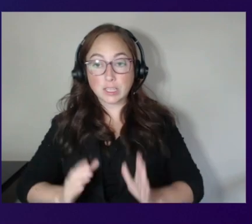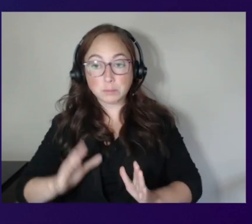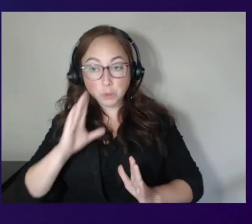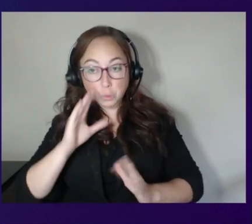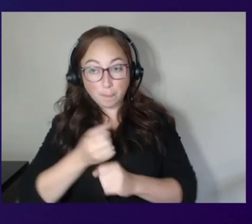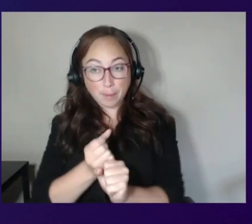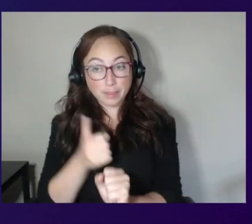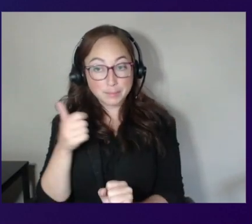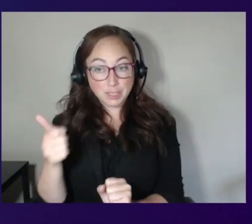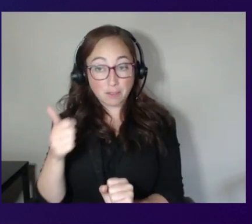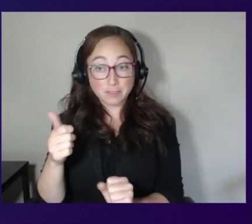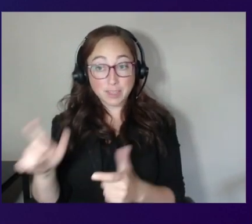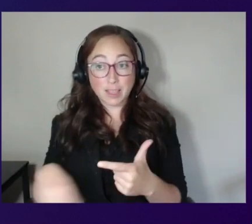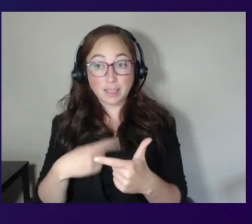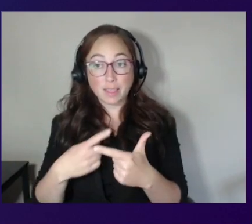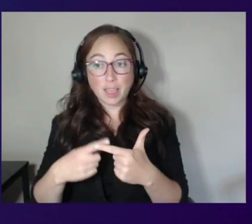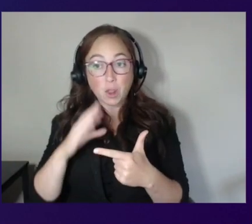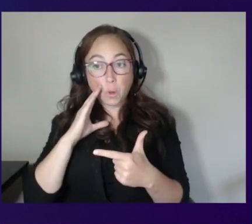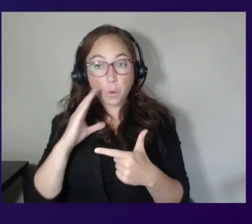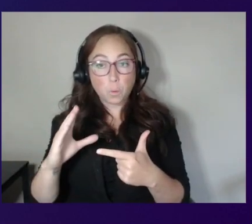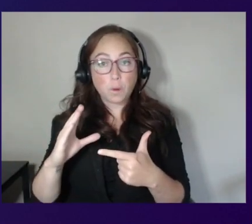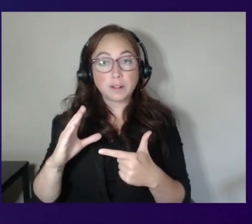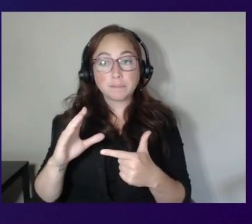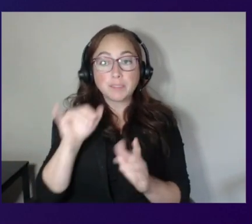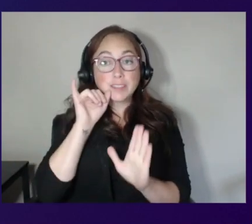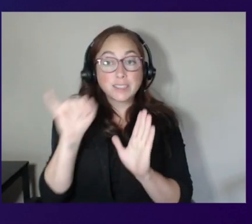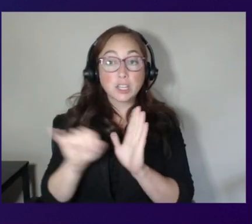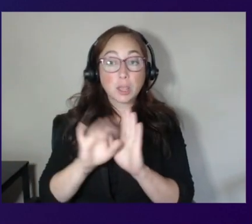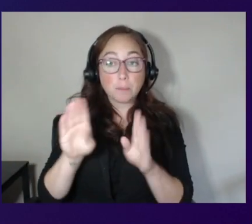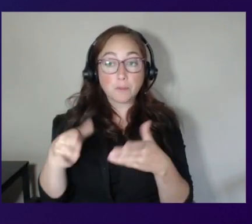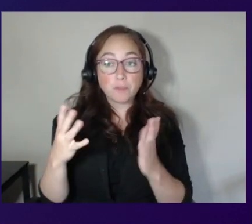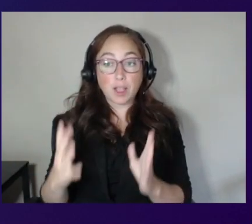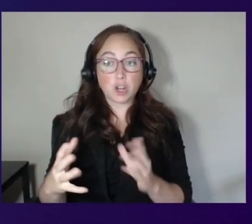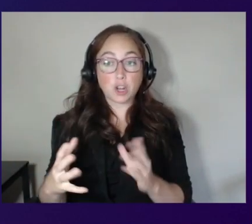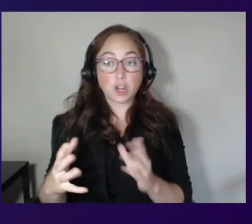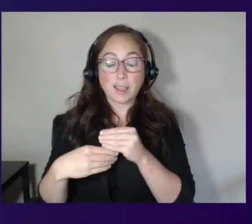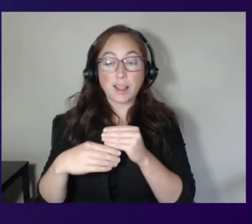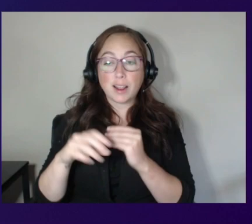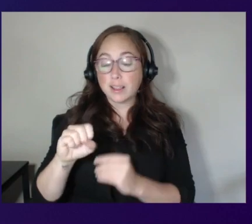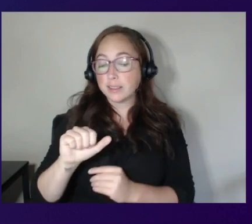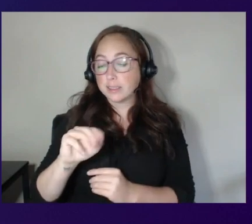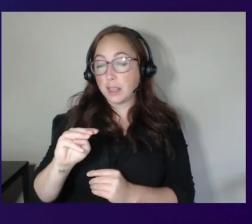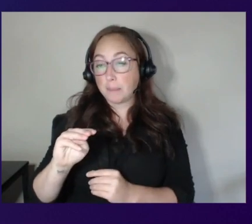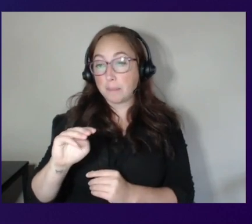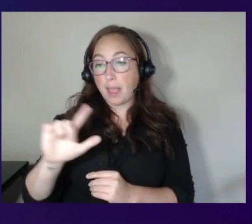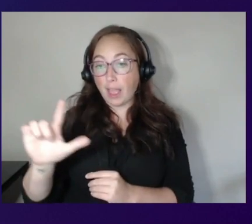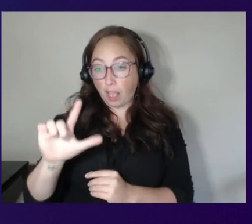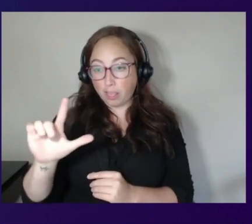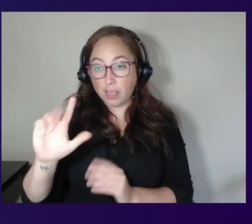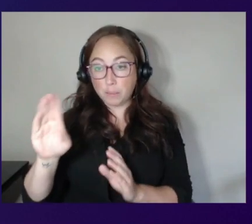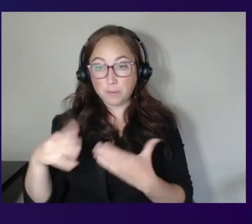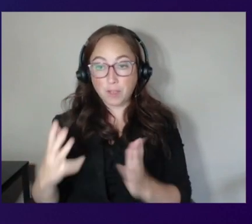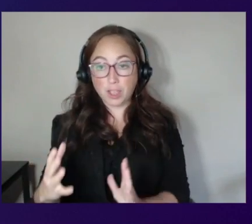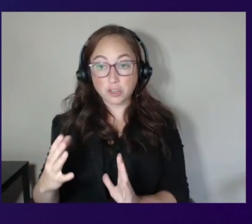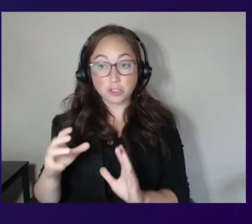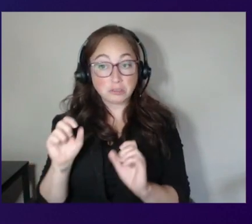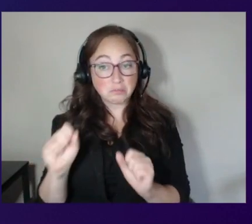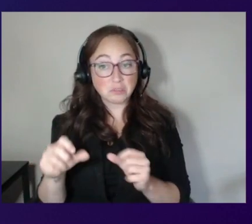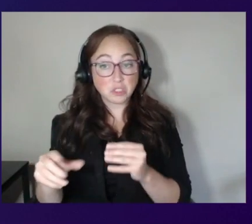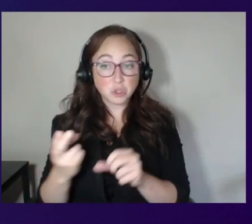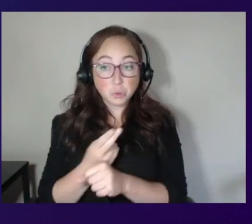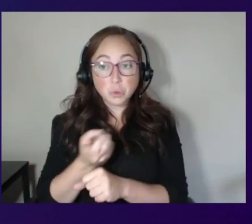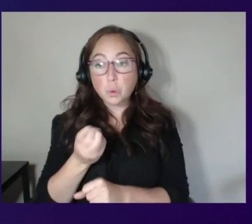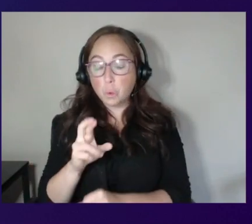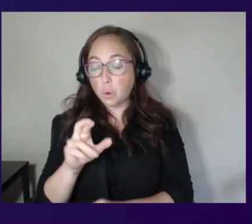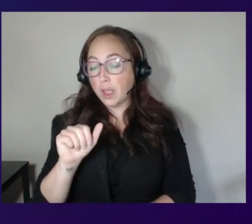there, they federate their identity provider, so SAML 2.0 providers like Okta or Ping, or AWS IAM